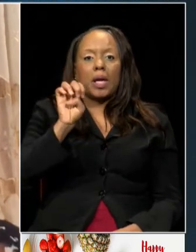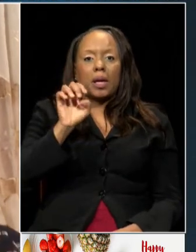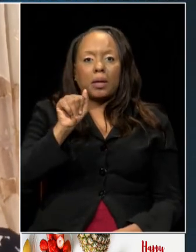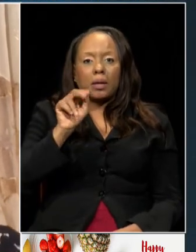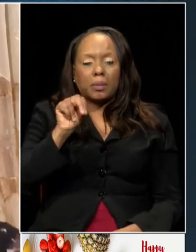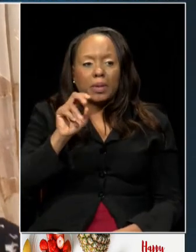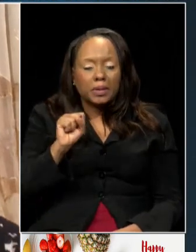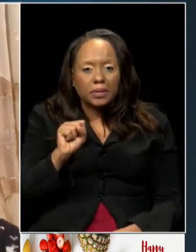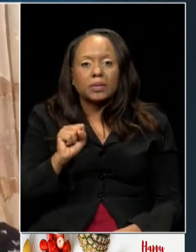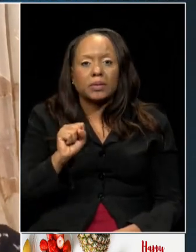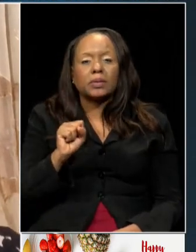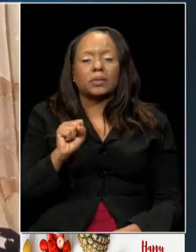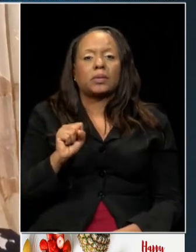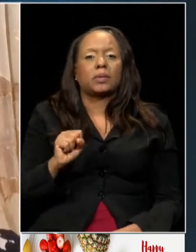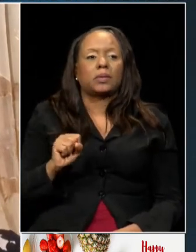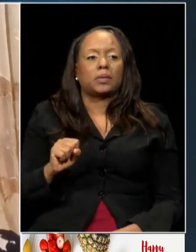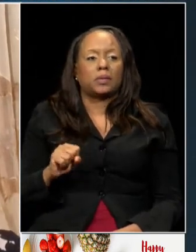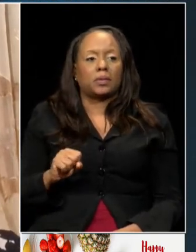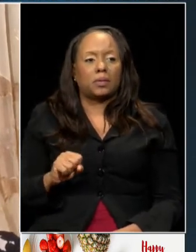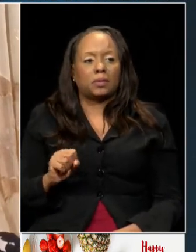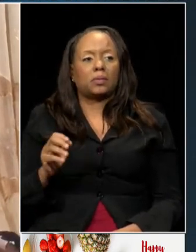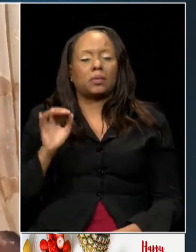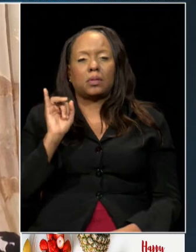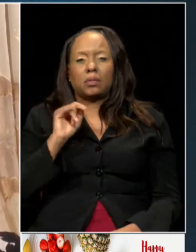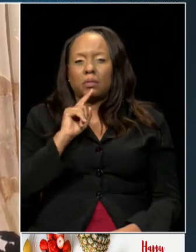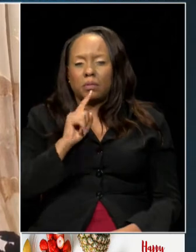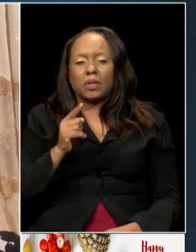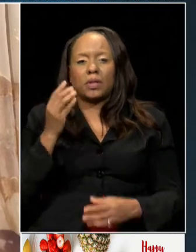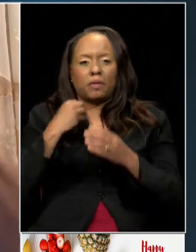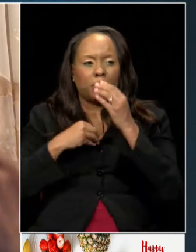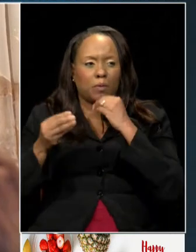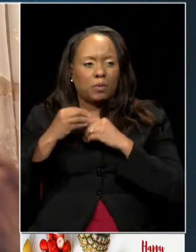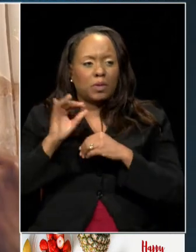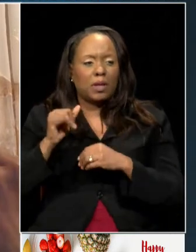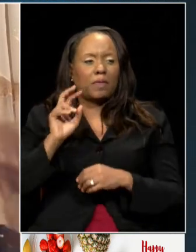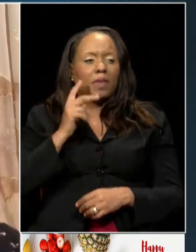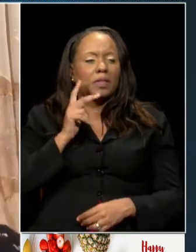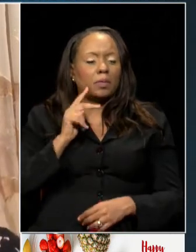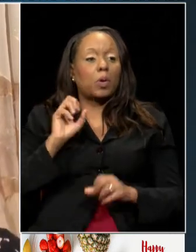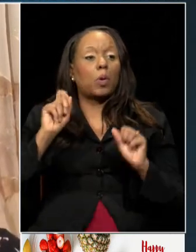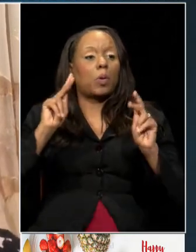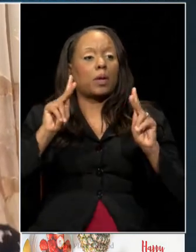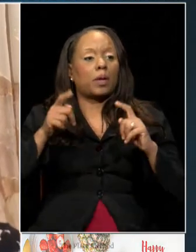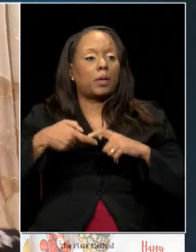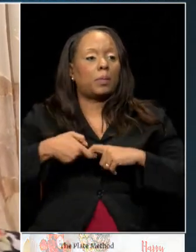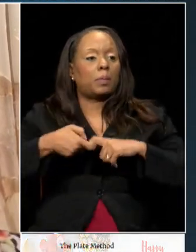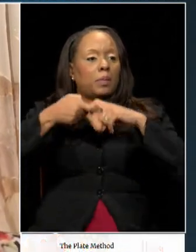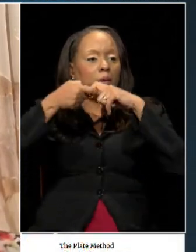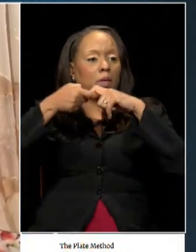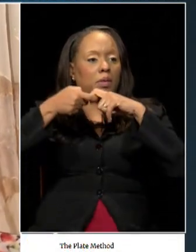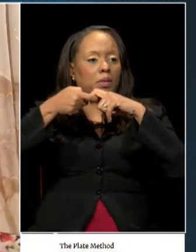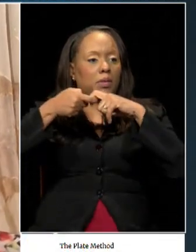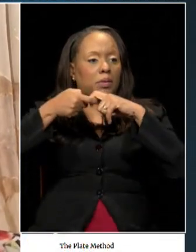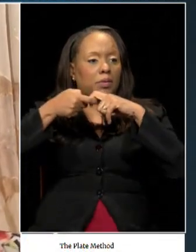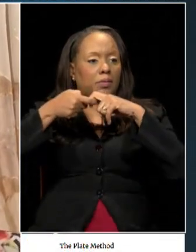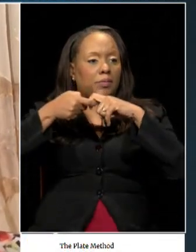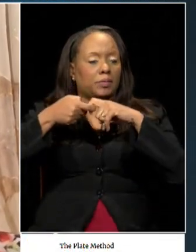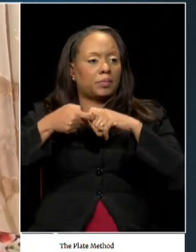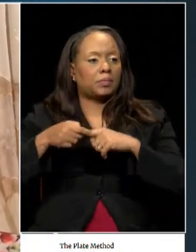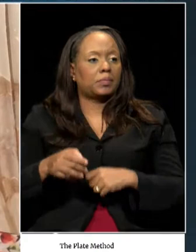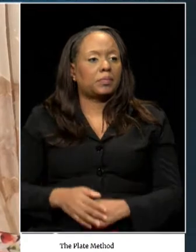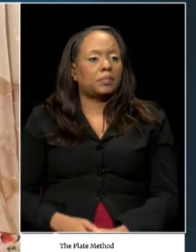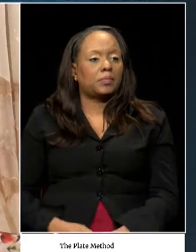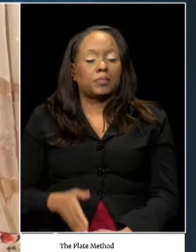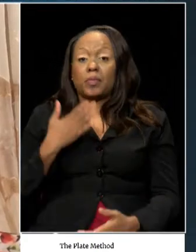Beans. So those are the types of foods that we are talking about when we say vegetables. Let's pause here, Marianne. That starts with our vegetables. Very